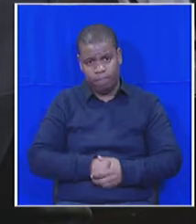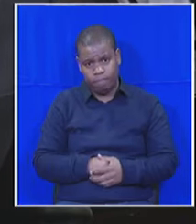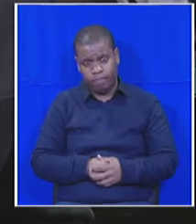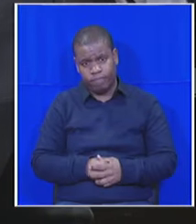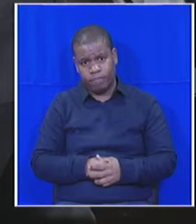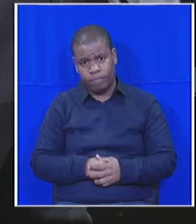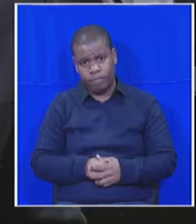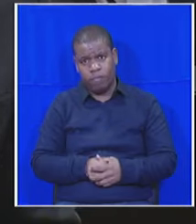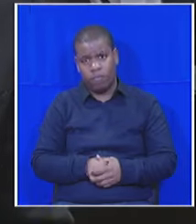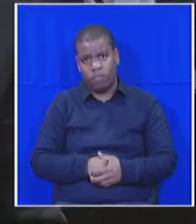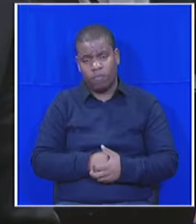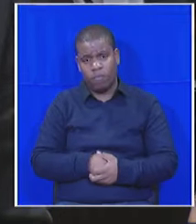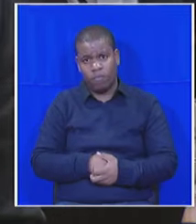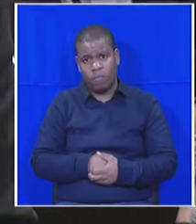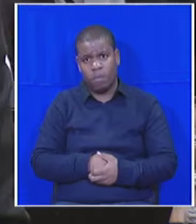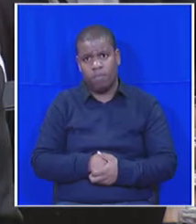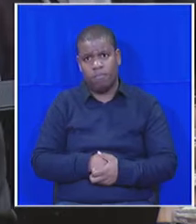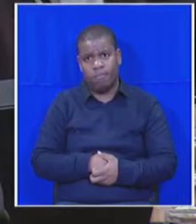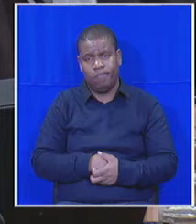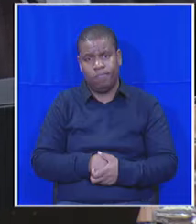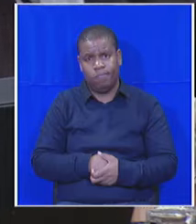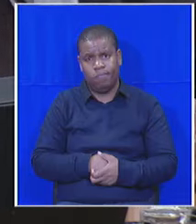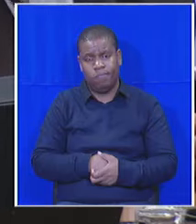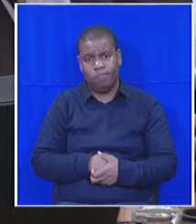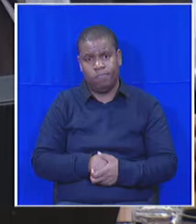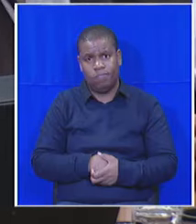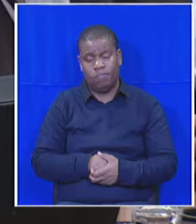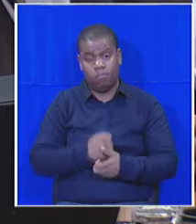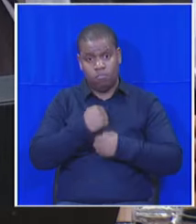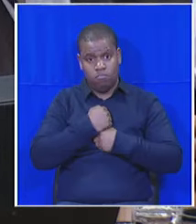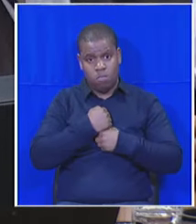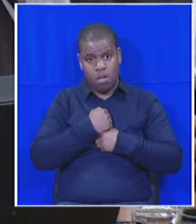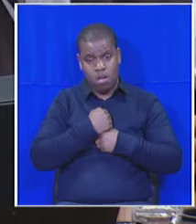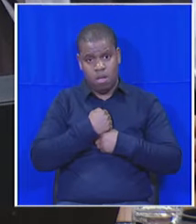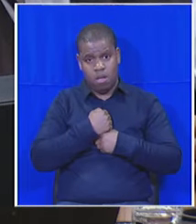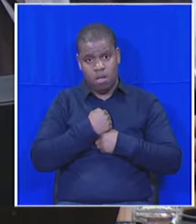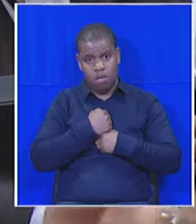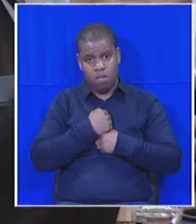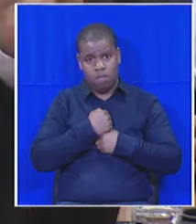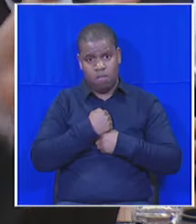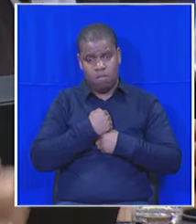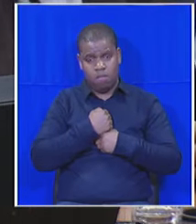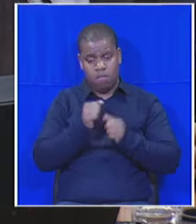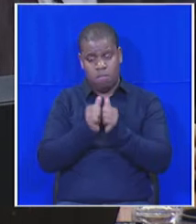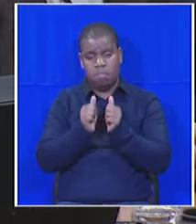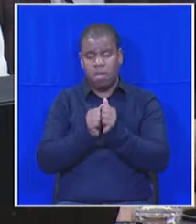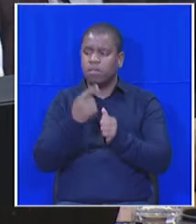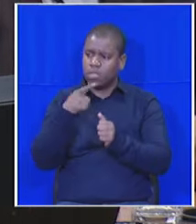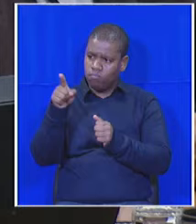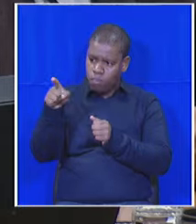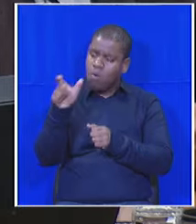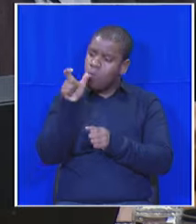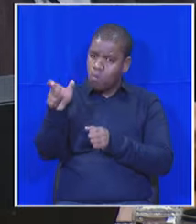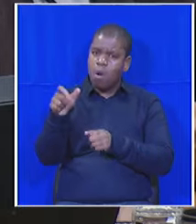Order. My member was asked to move Order, the word, honourable members. My member was forced to withdraw the word "gatkruiper." I would say to you that sellout is far